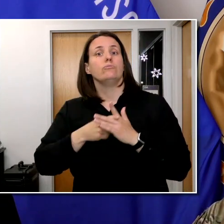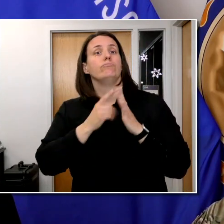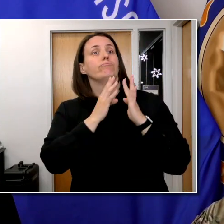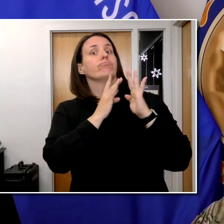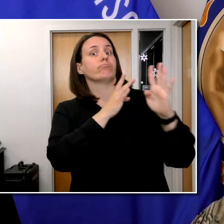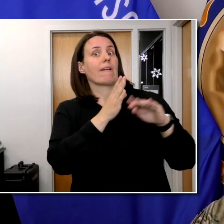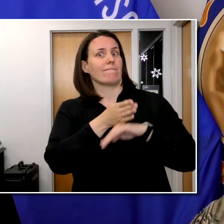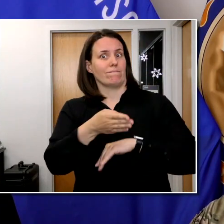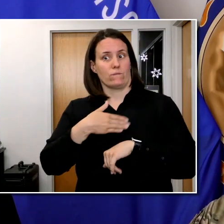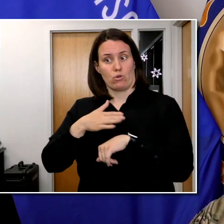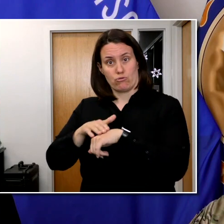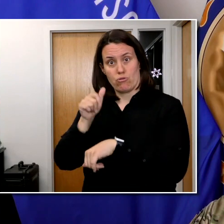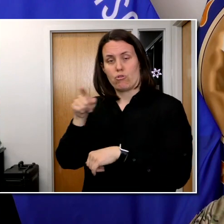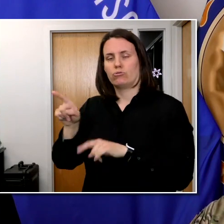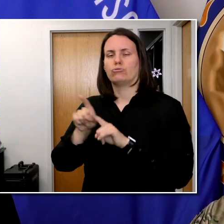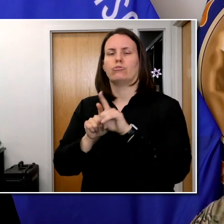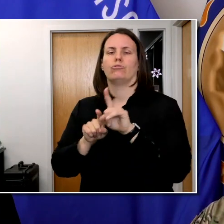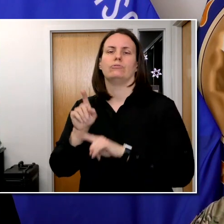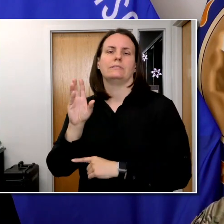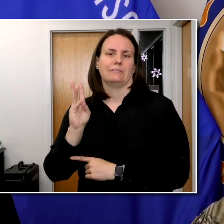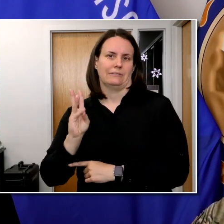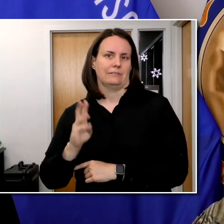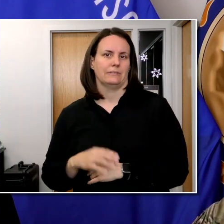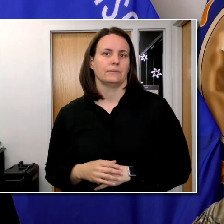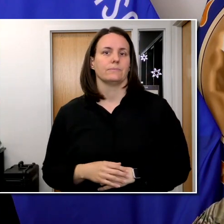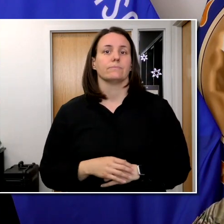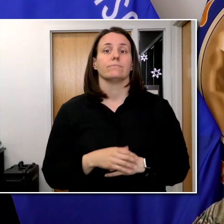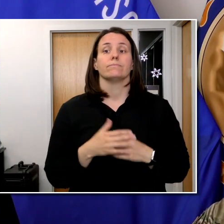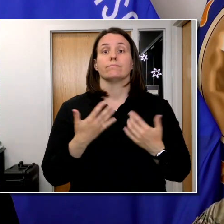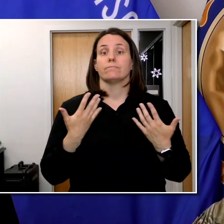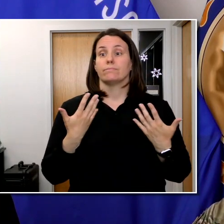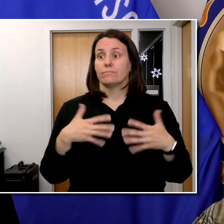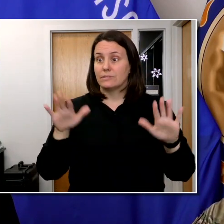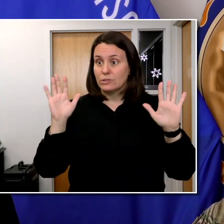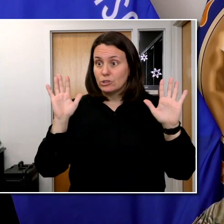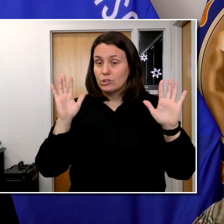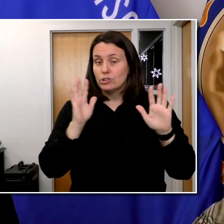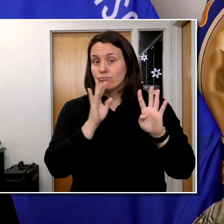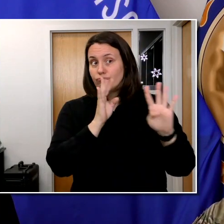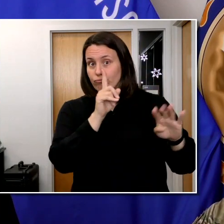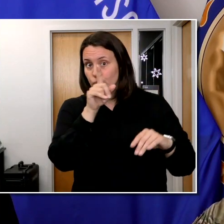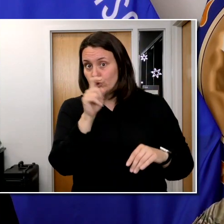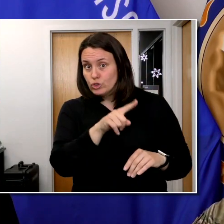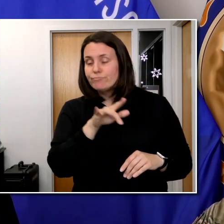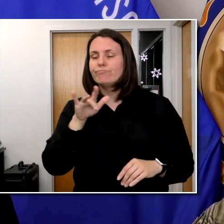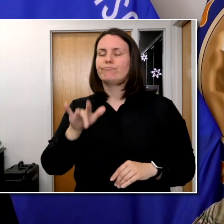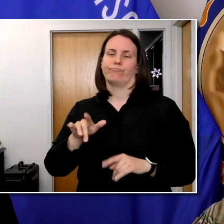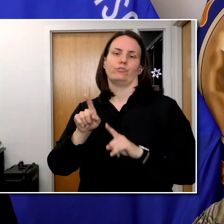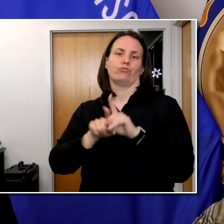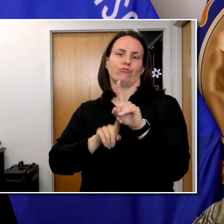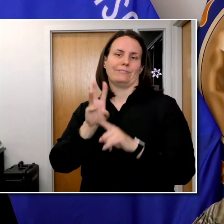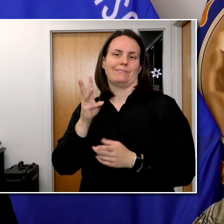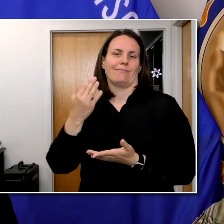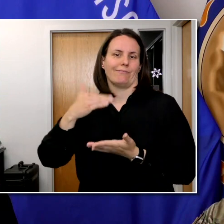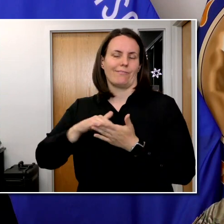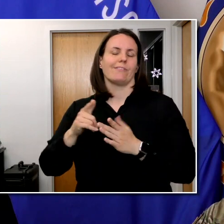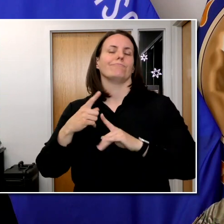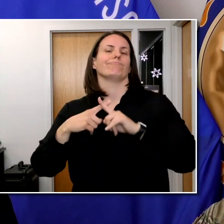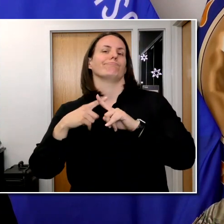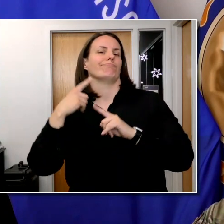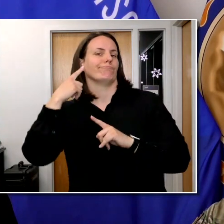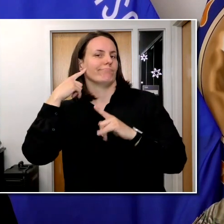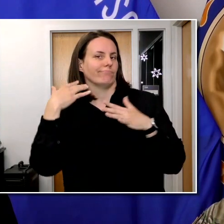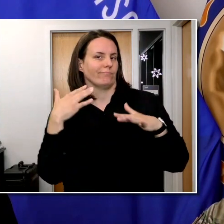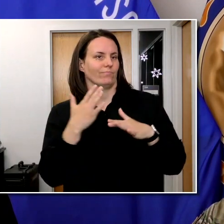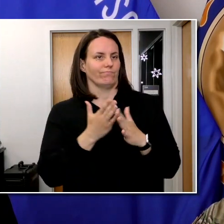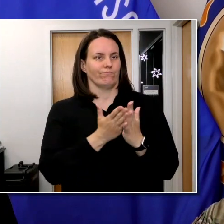lines. Once you've asked your question, we please ask that you remute your line using *6 again. We will begin with Ryan Curry